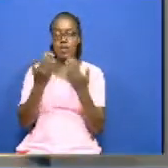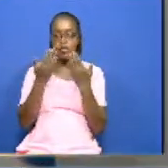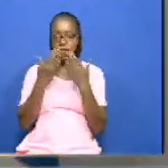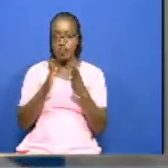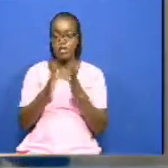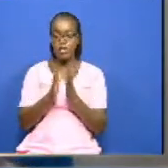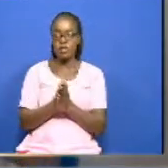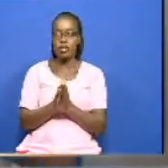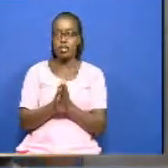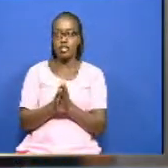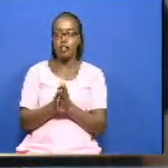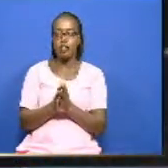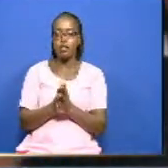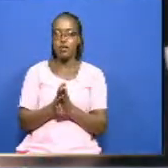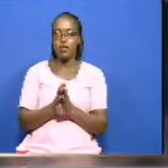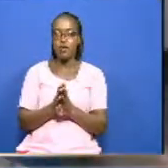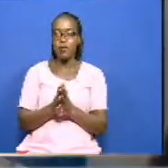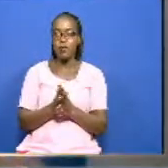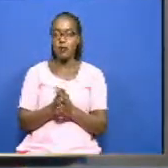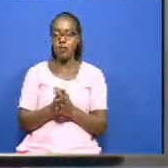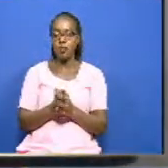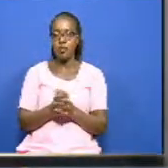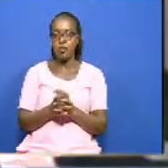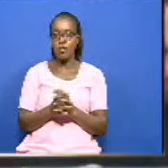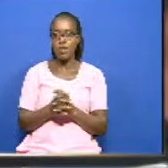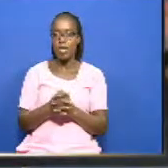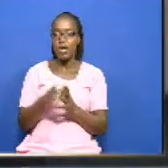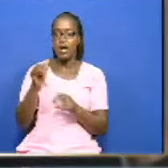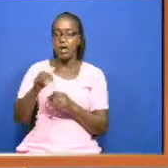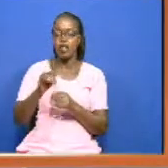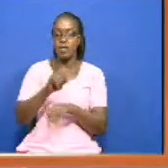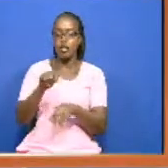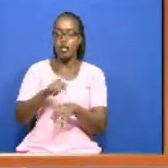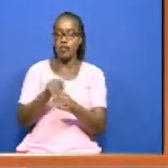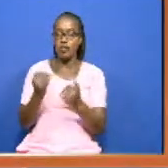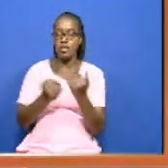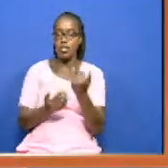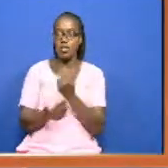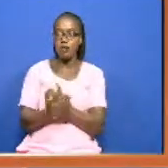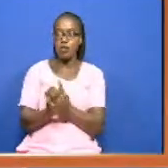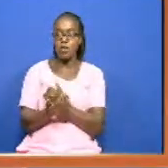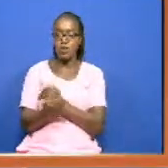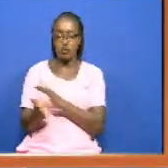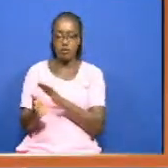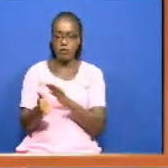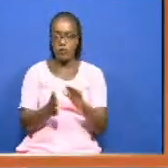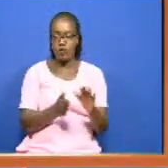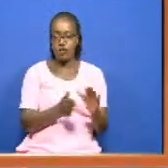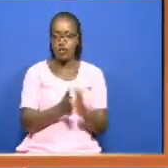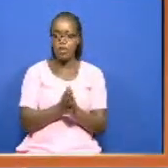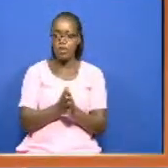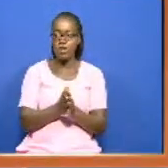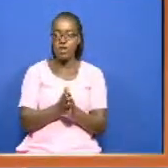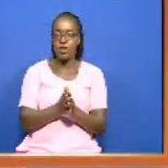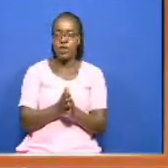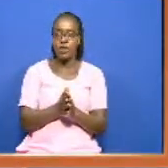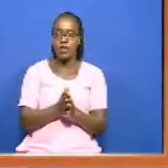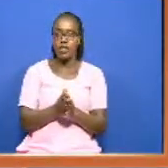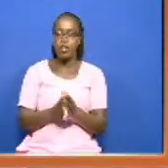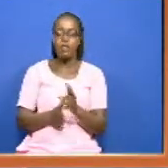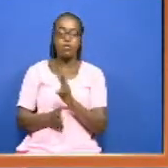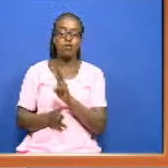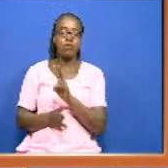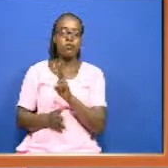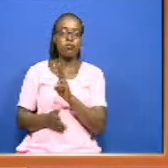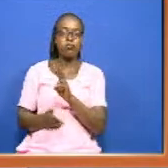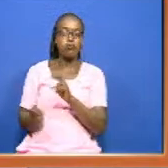next match. Game 5 takes place in the early hours of Saturday morning. Elsewhere, Rafael Nadal's quest to equal Roger Federer's record of 20